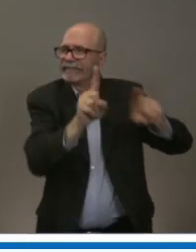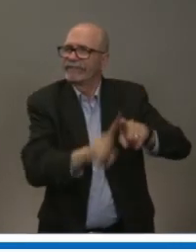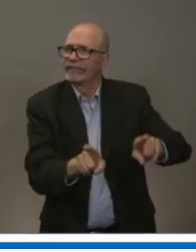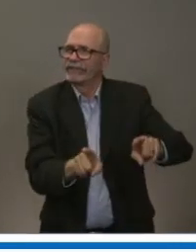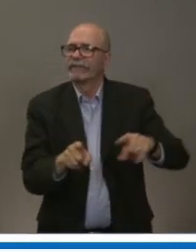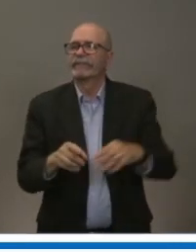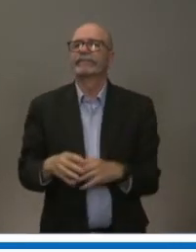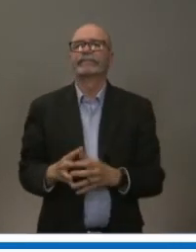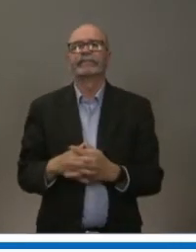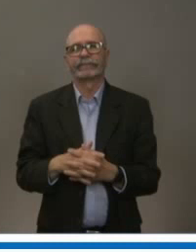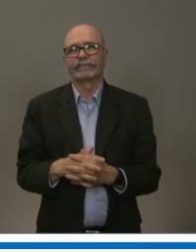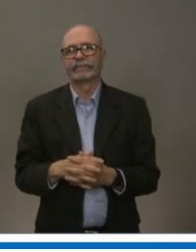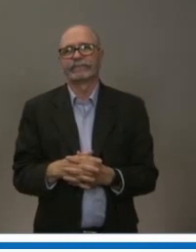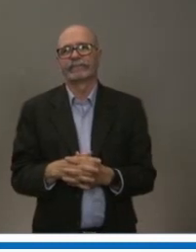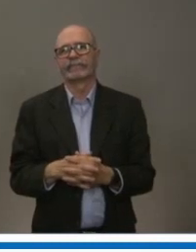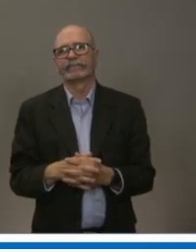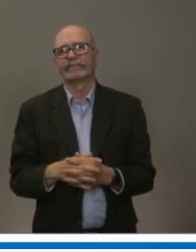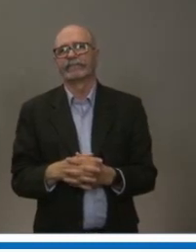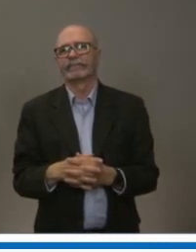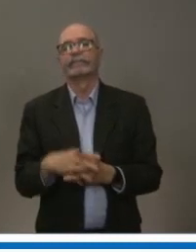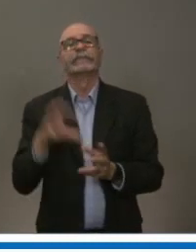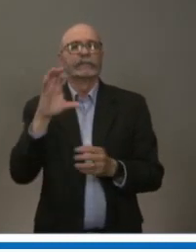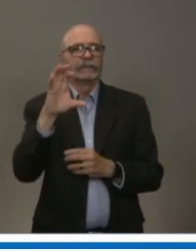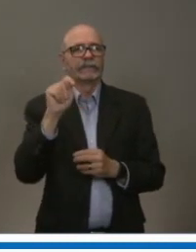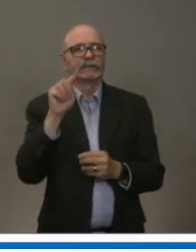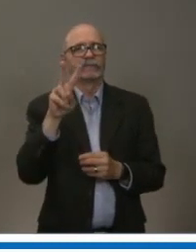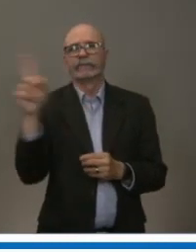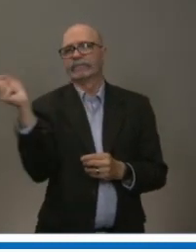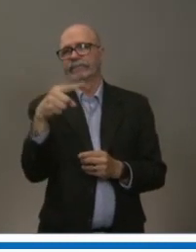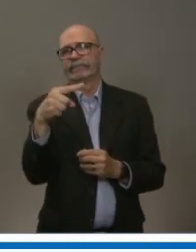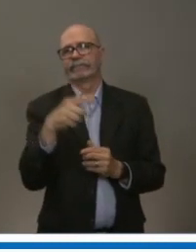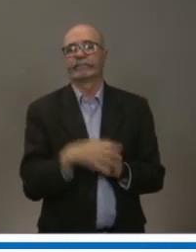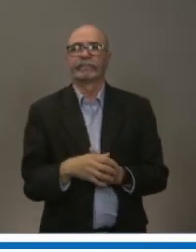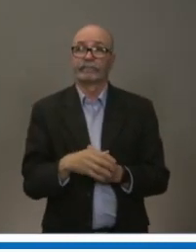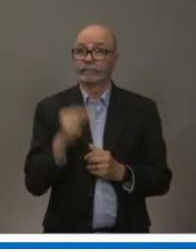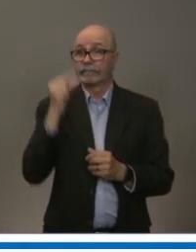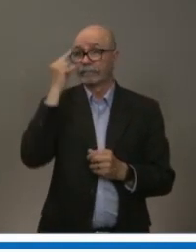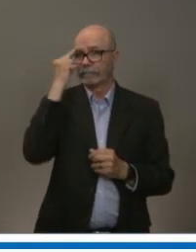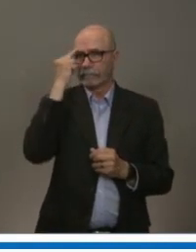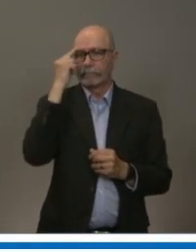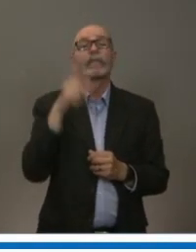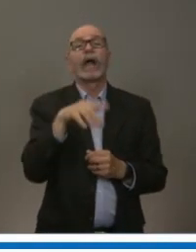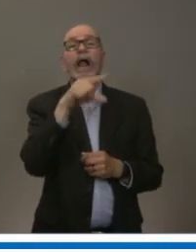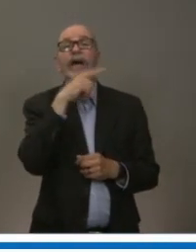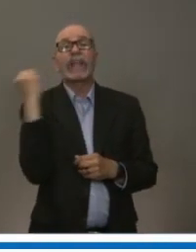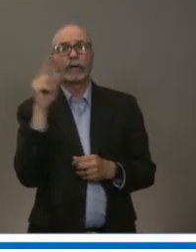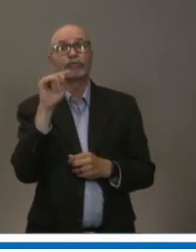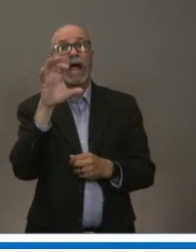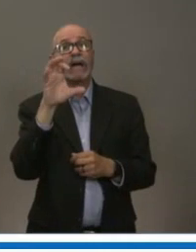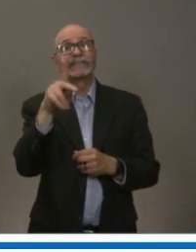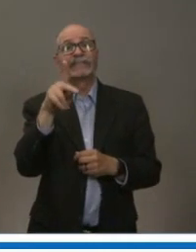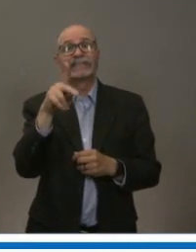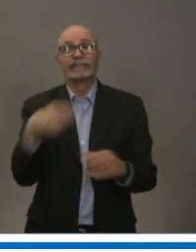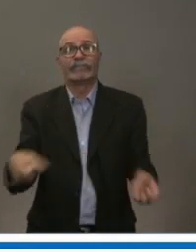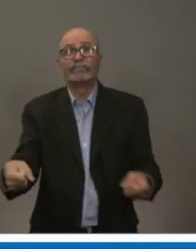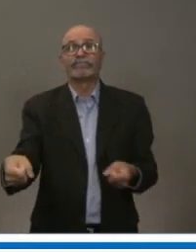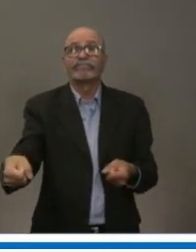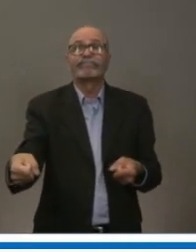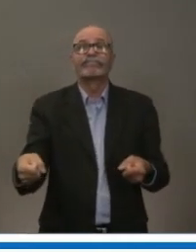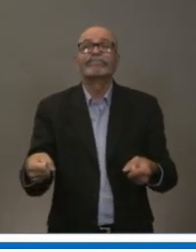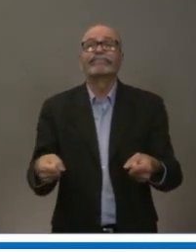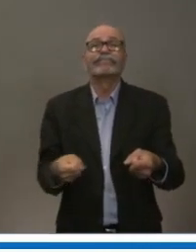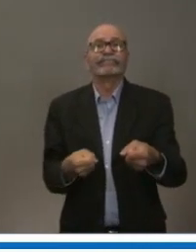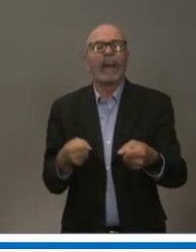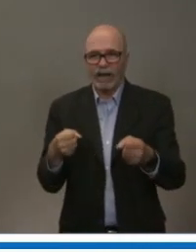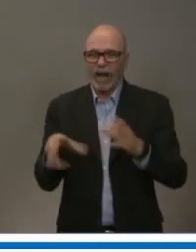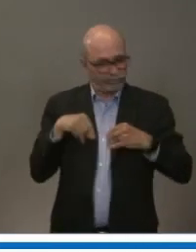there. Halifax Transit just confirmed that a bus operator has tested positive for COVID-19. My understanding is the person hasn't